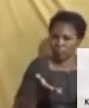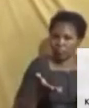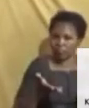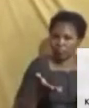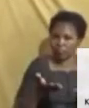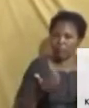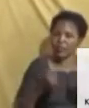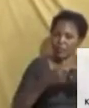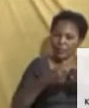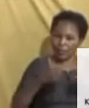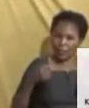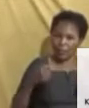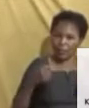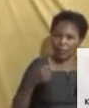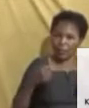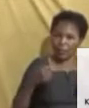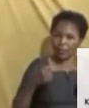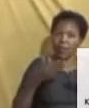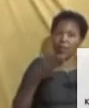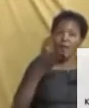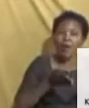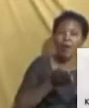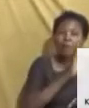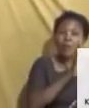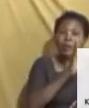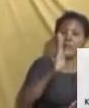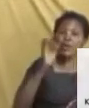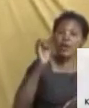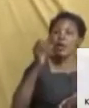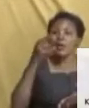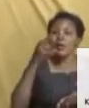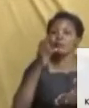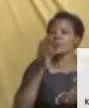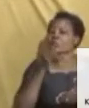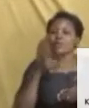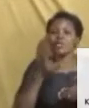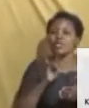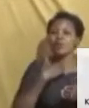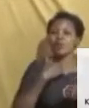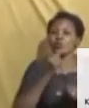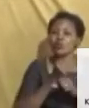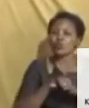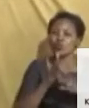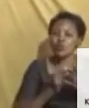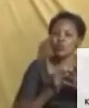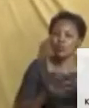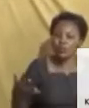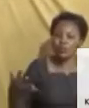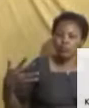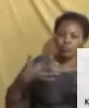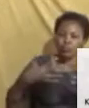entrenchment. What did the BBI bill seek to do? It sought to fuse the executive and the